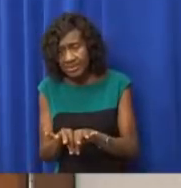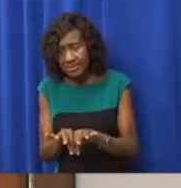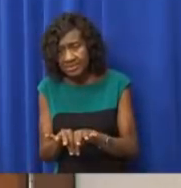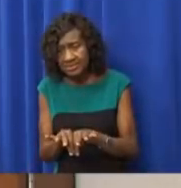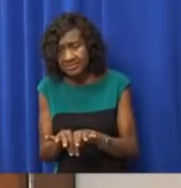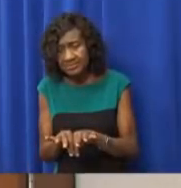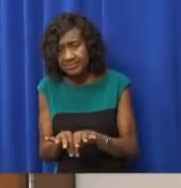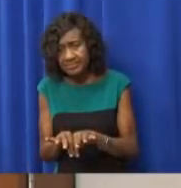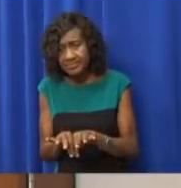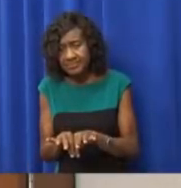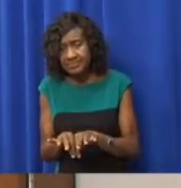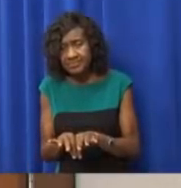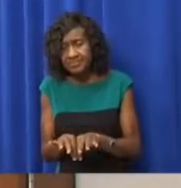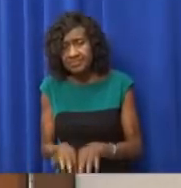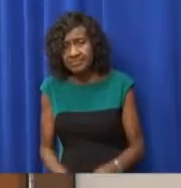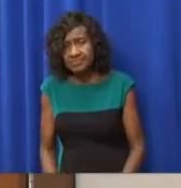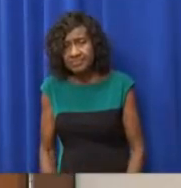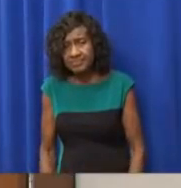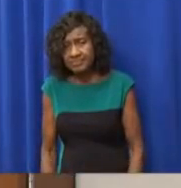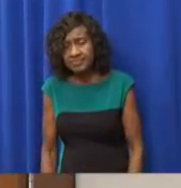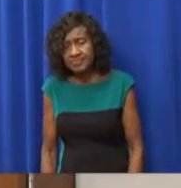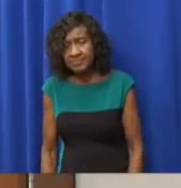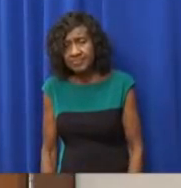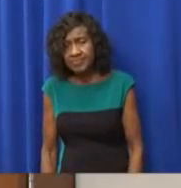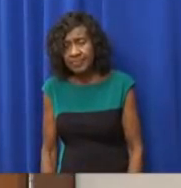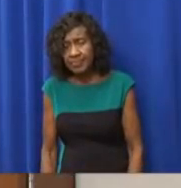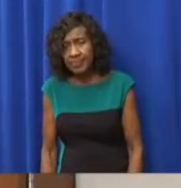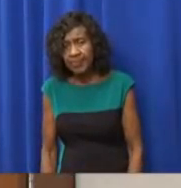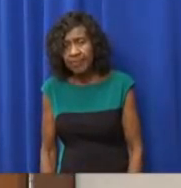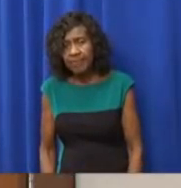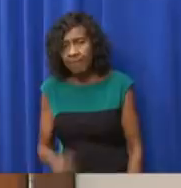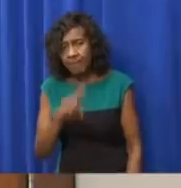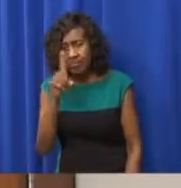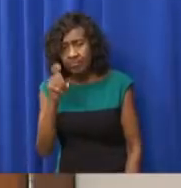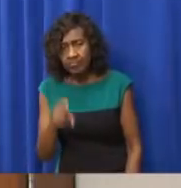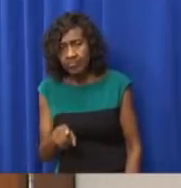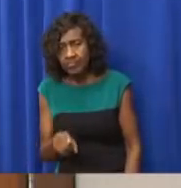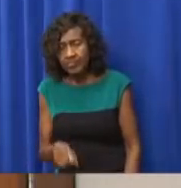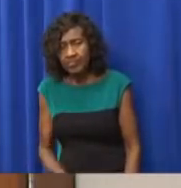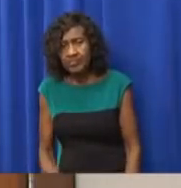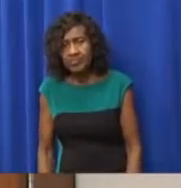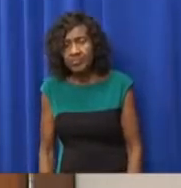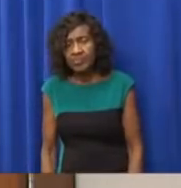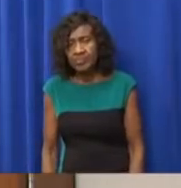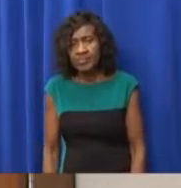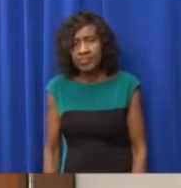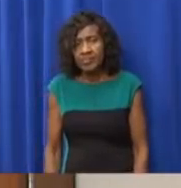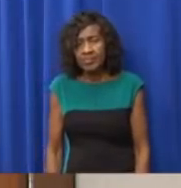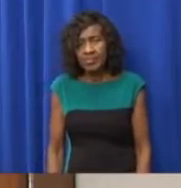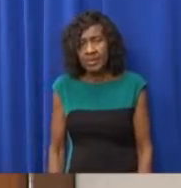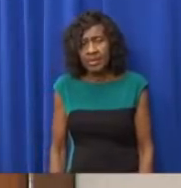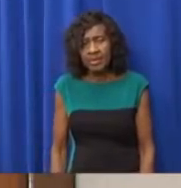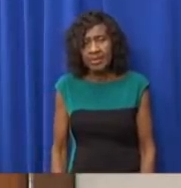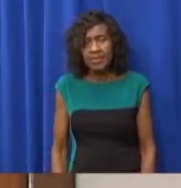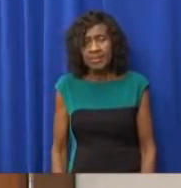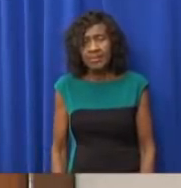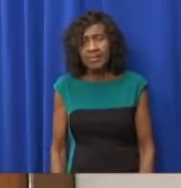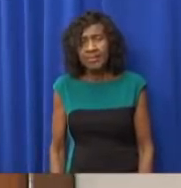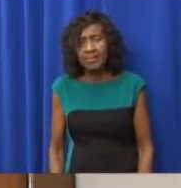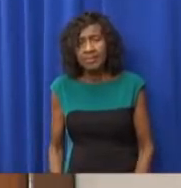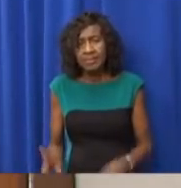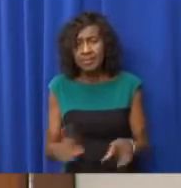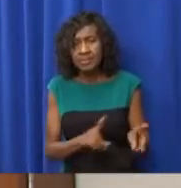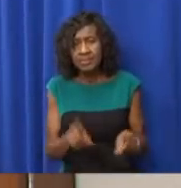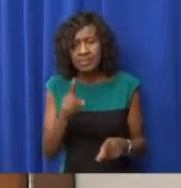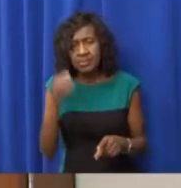anybody. So. Okay. Thank you very much, Dr. Lee. The other questions that I have are for the panel directly. Are we aware of any